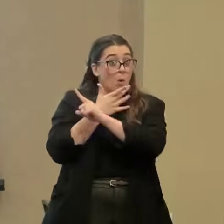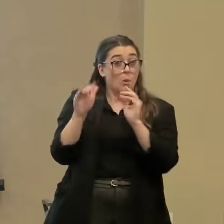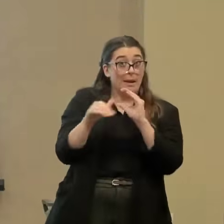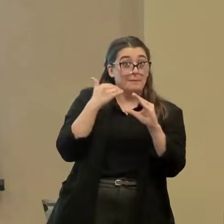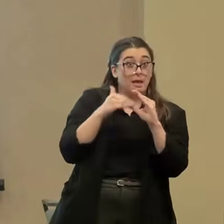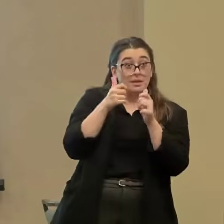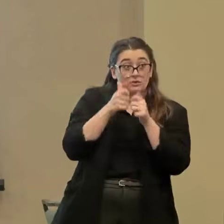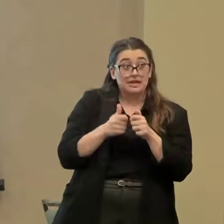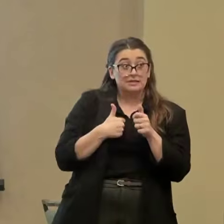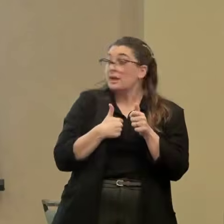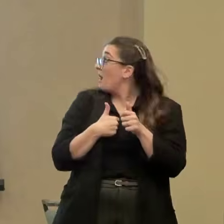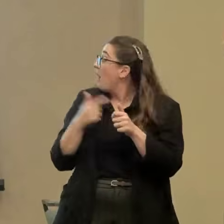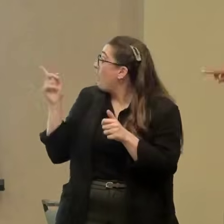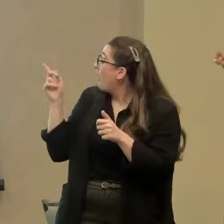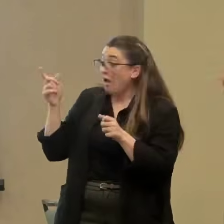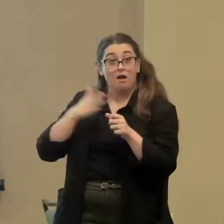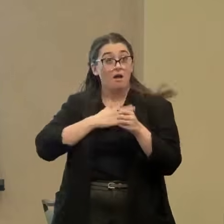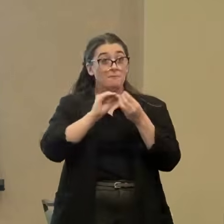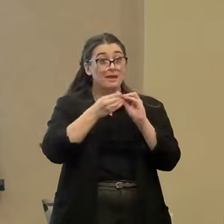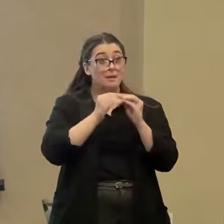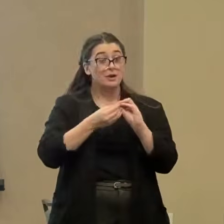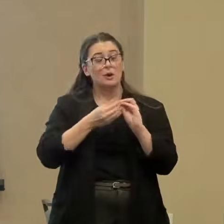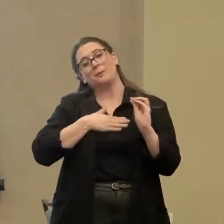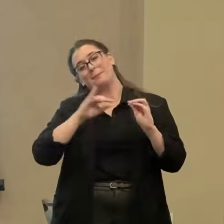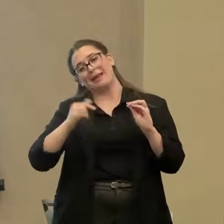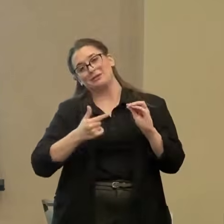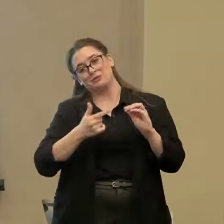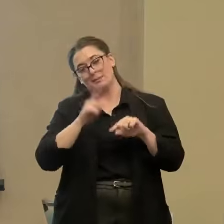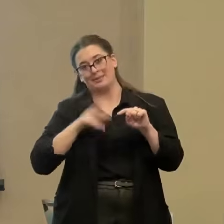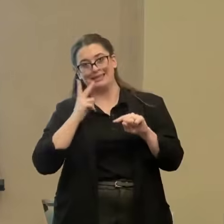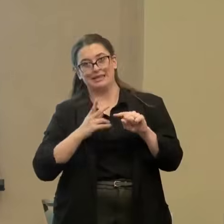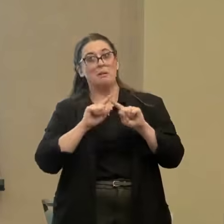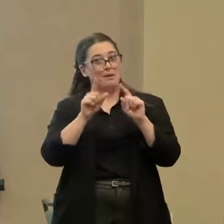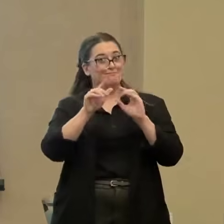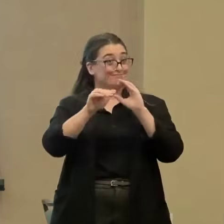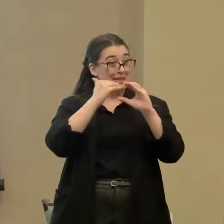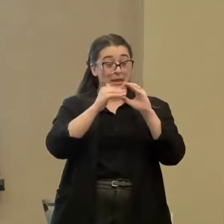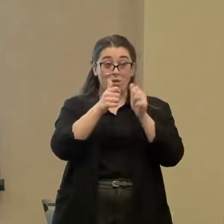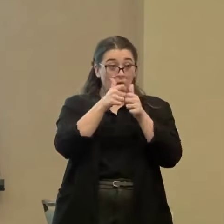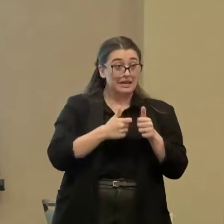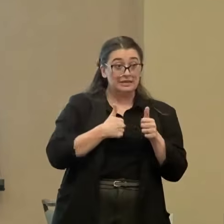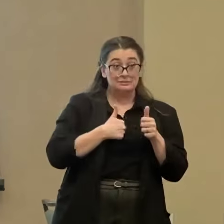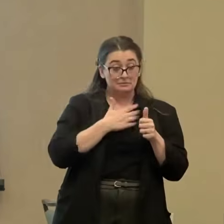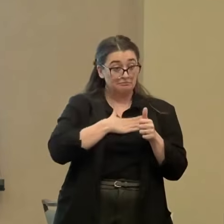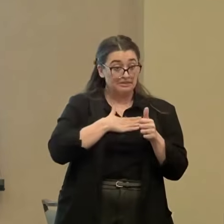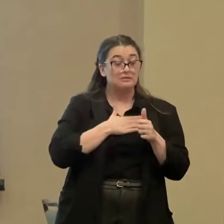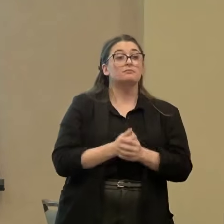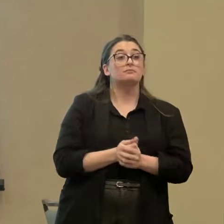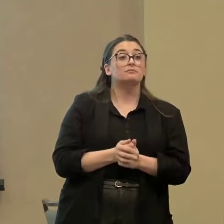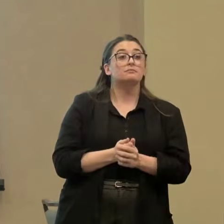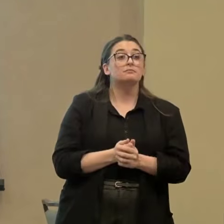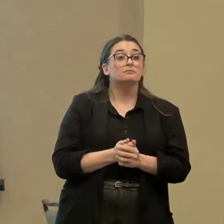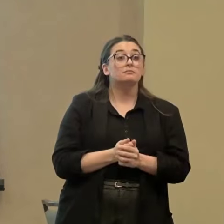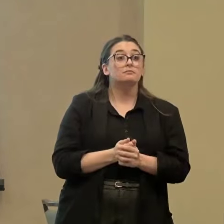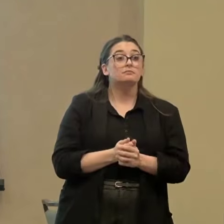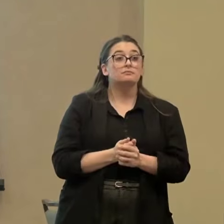want to, you can see my number, you just can't see my Instagram. Text me. And also, when I